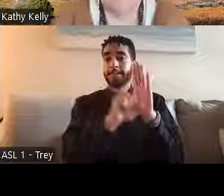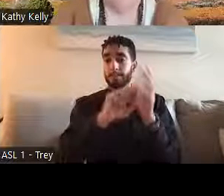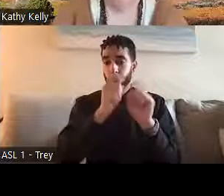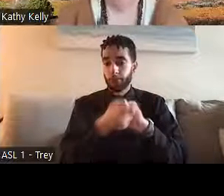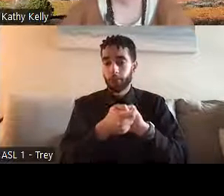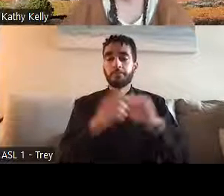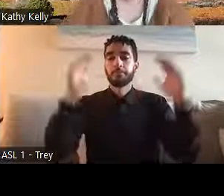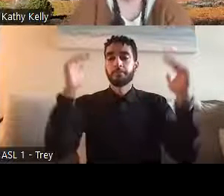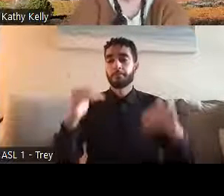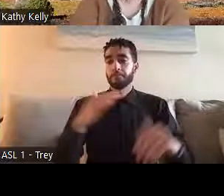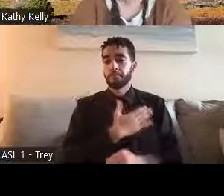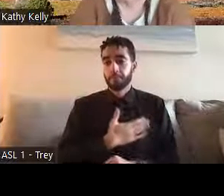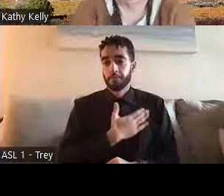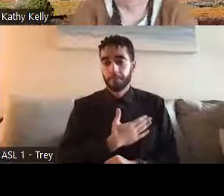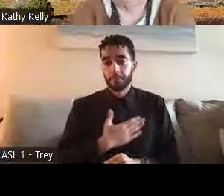please.